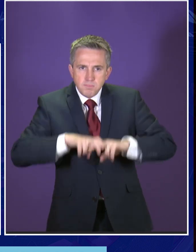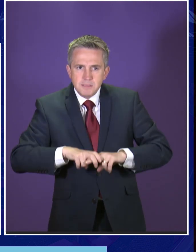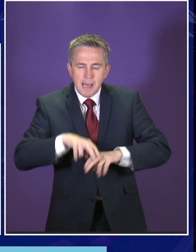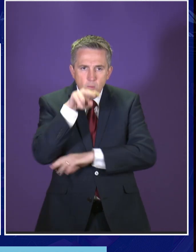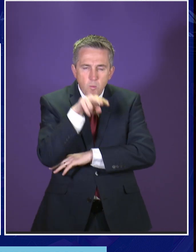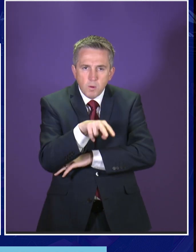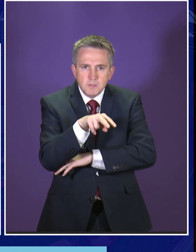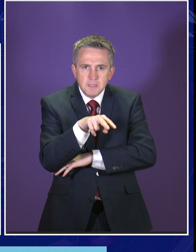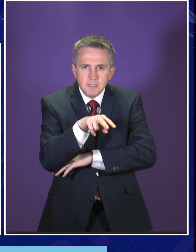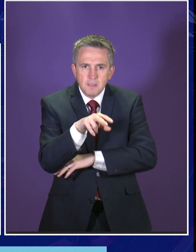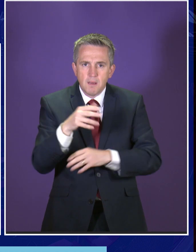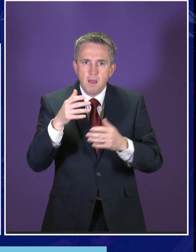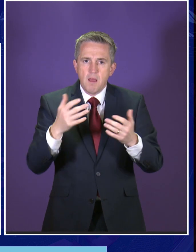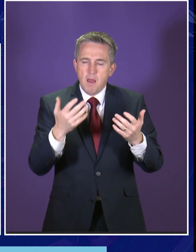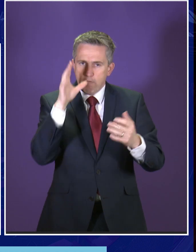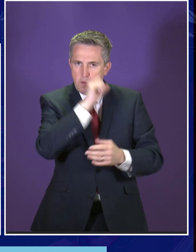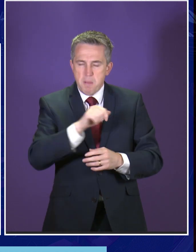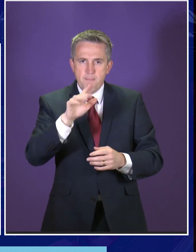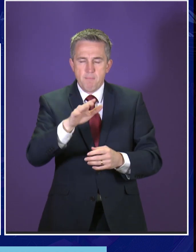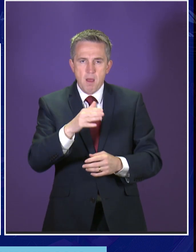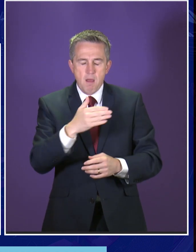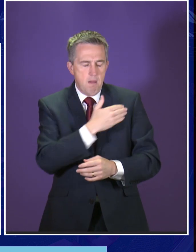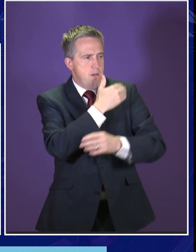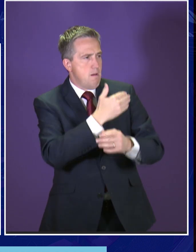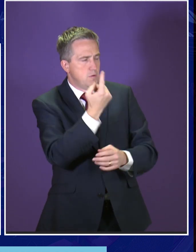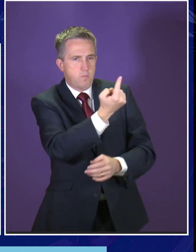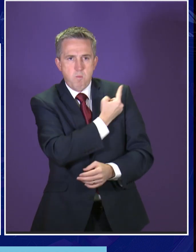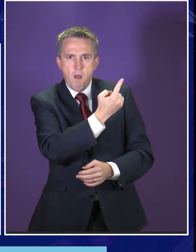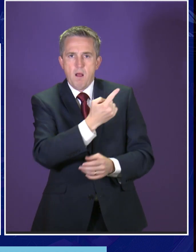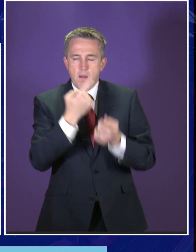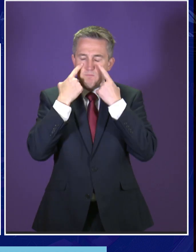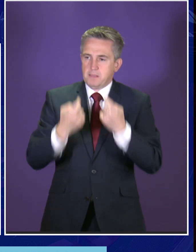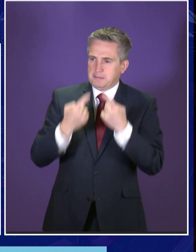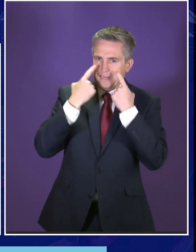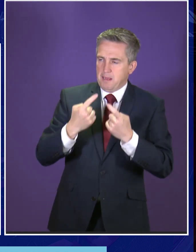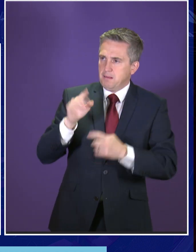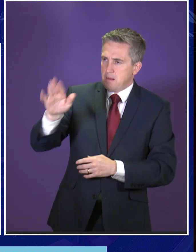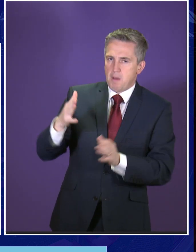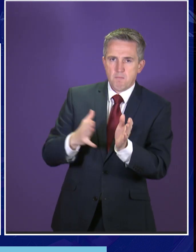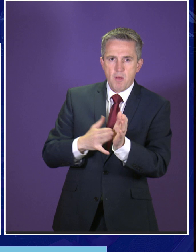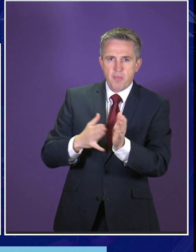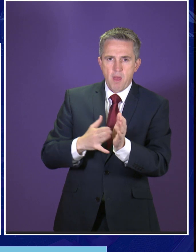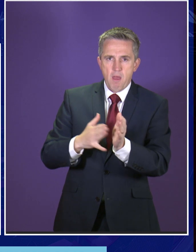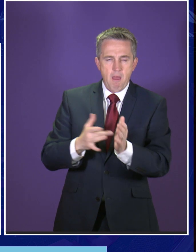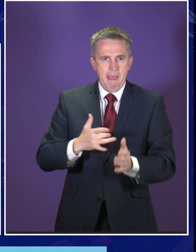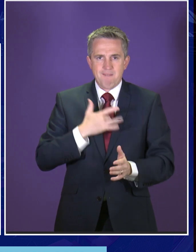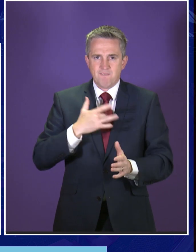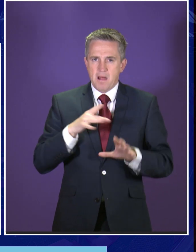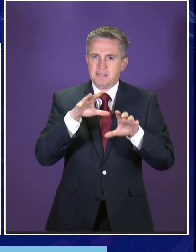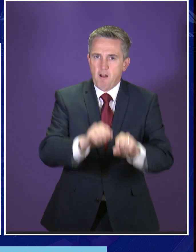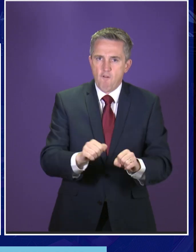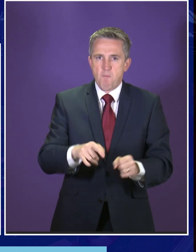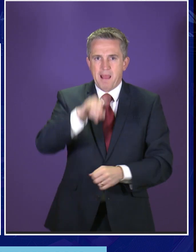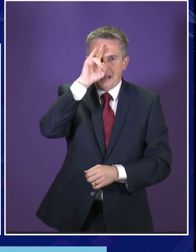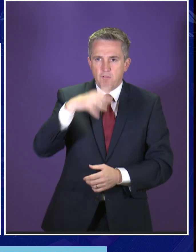medium. His blow to my shoulder was so strong that I burst into tears, alarming my mother that I was perhaps possessed by evil